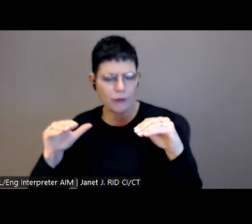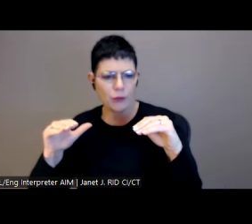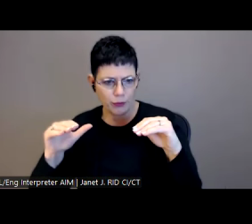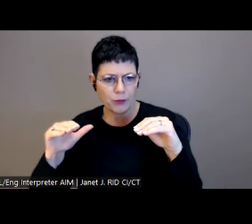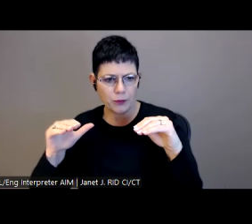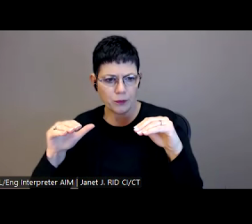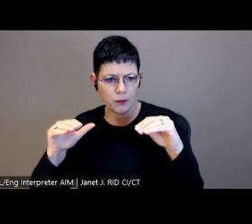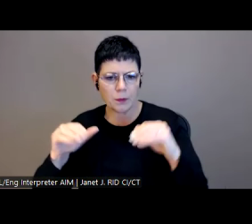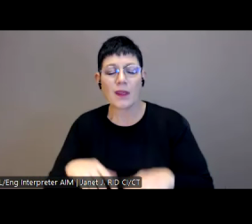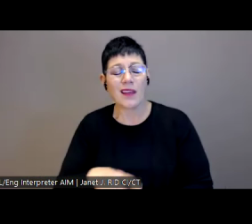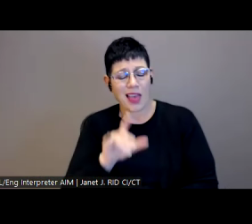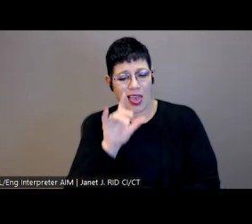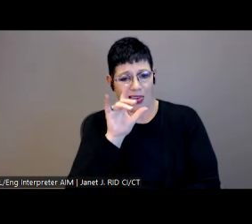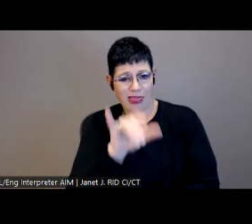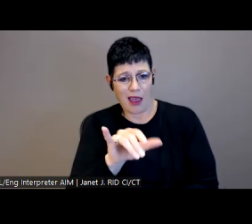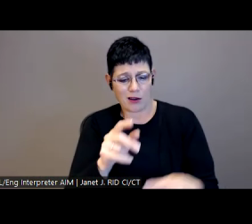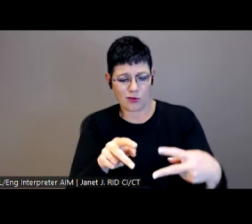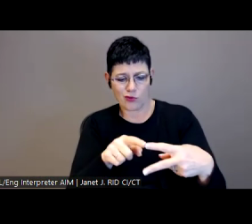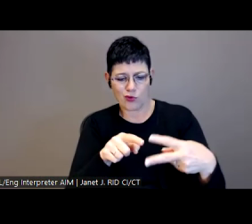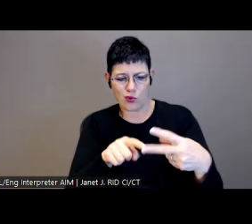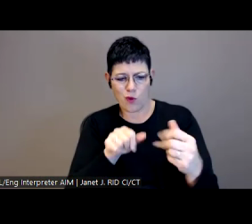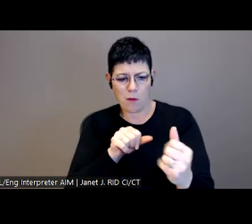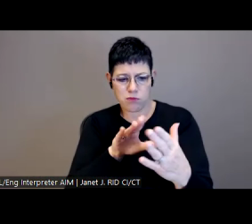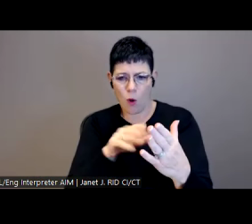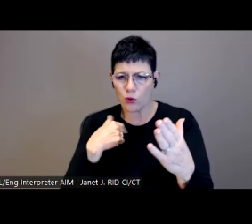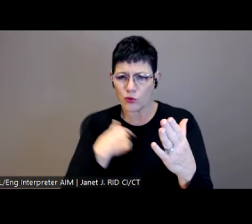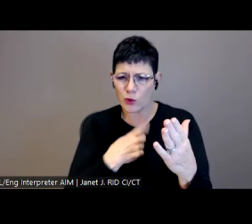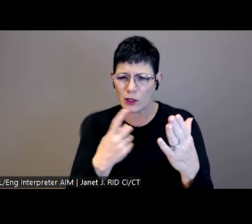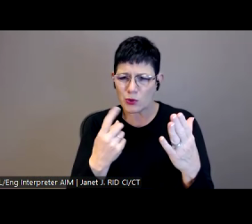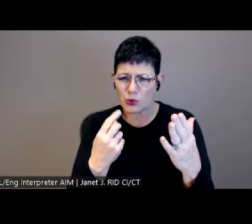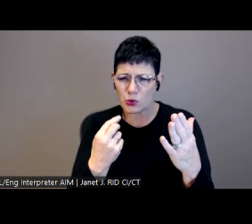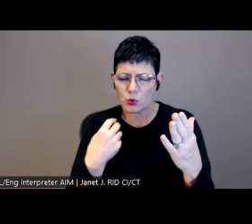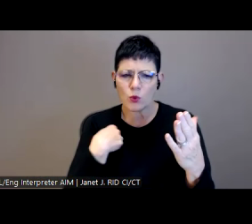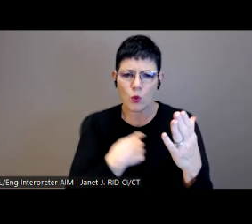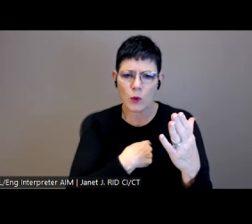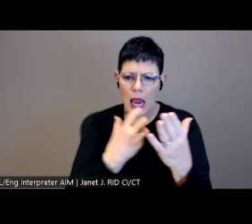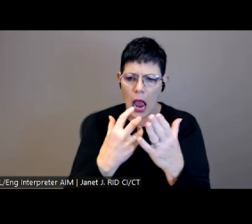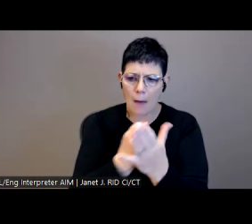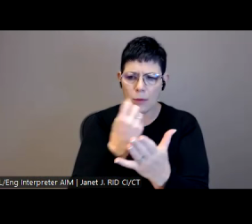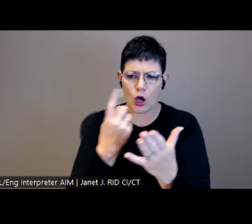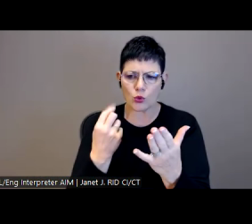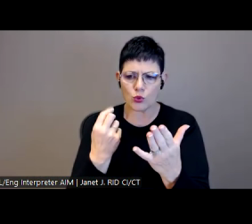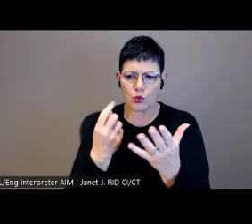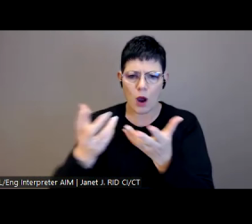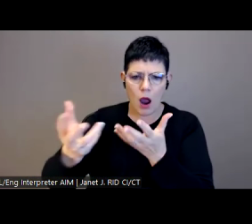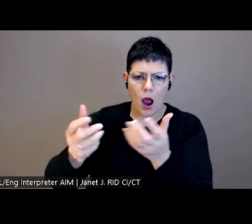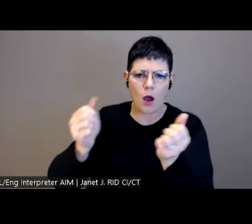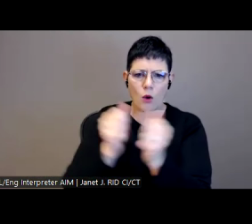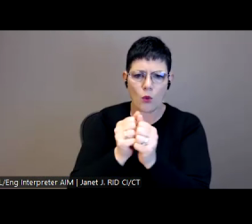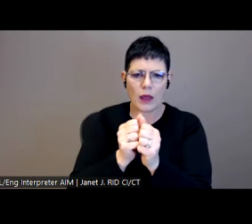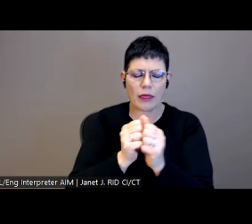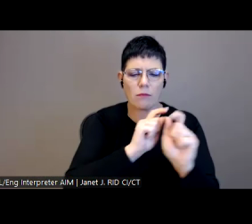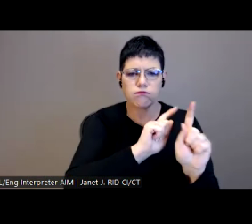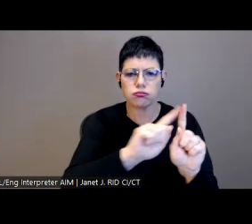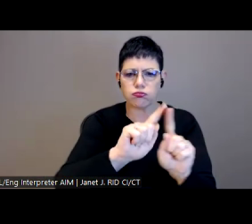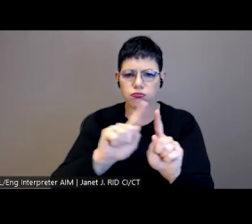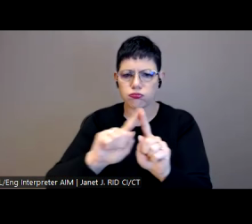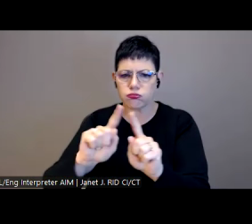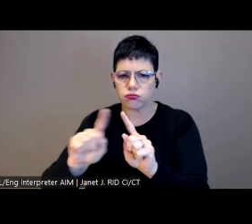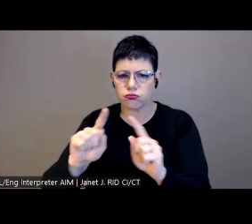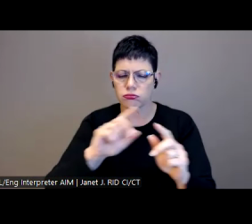And through these approaches, we have the opportunity to work with a cadre of